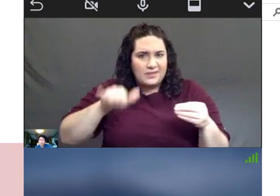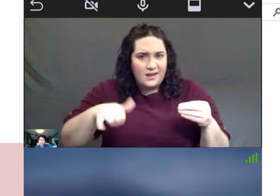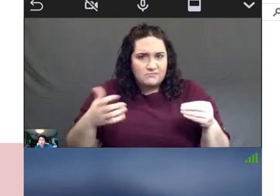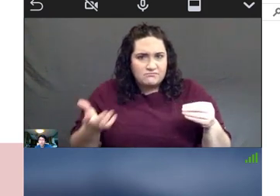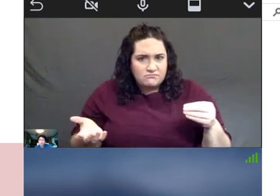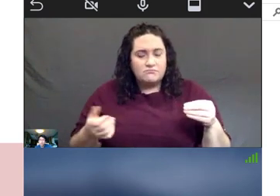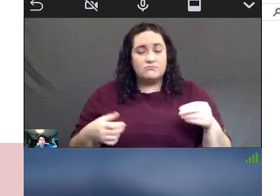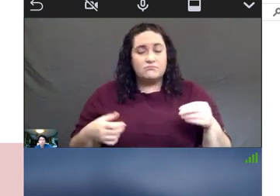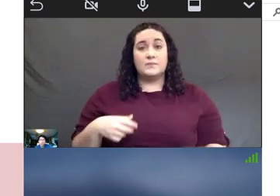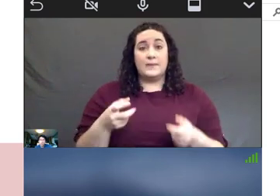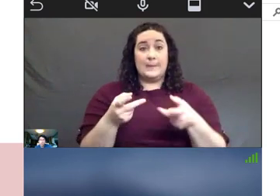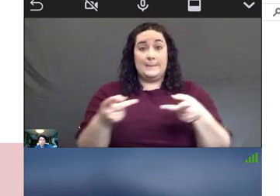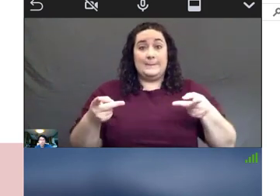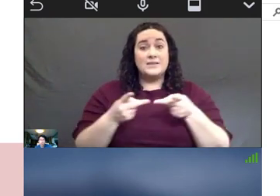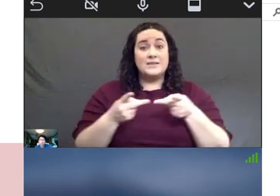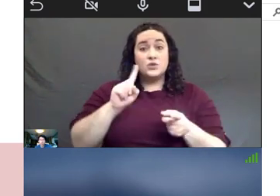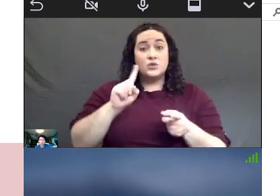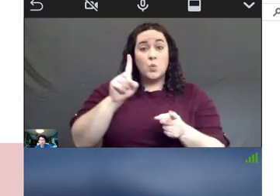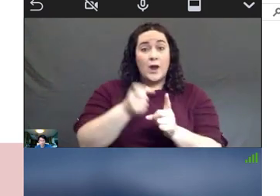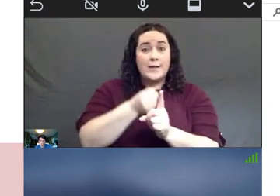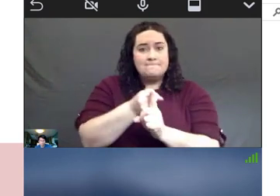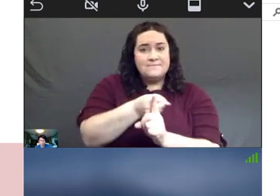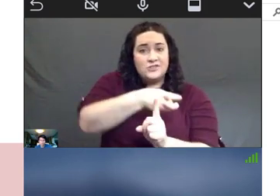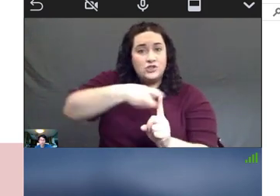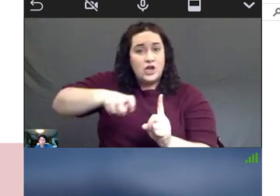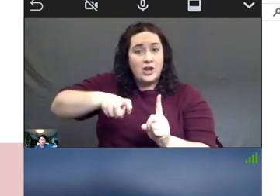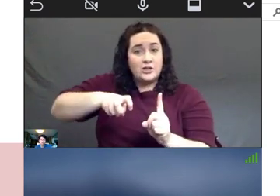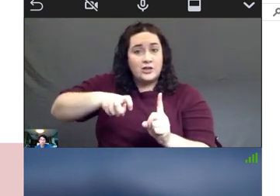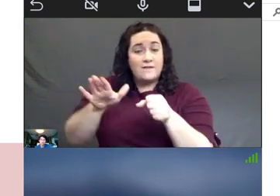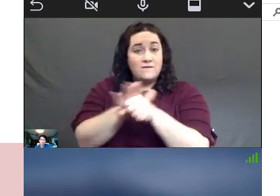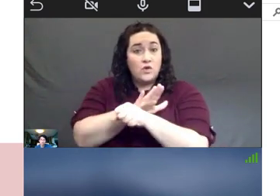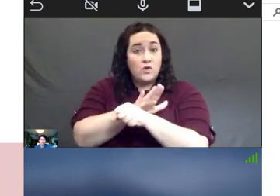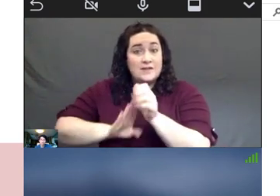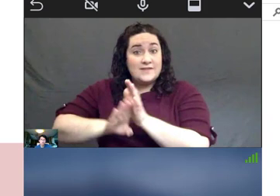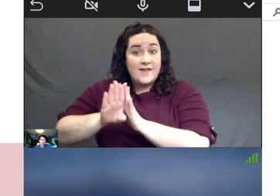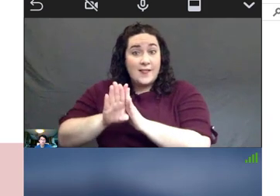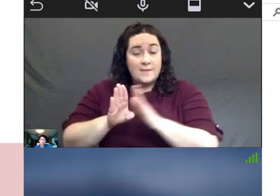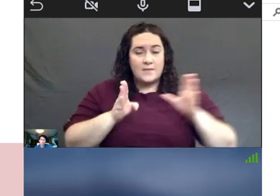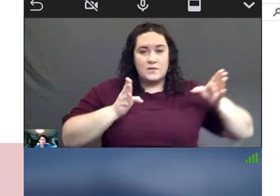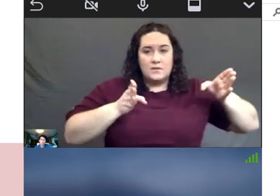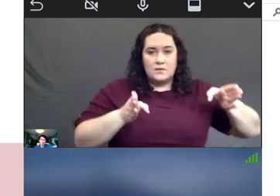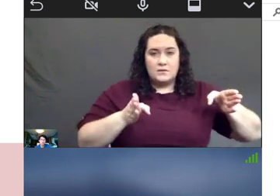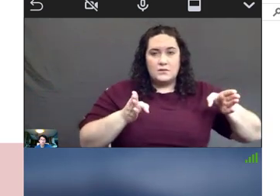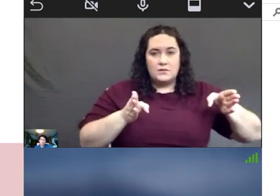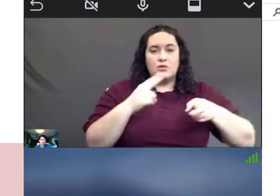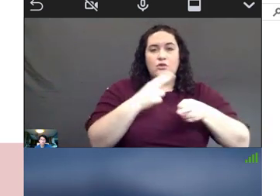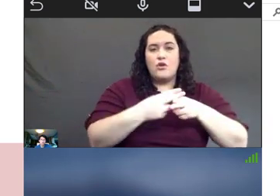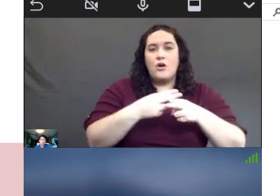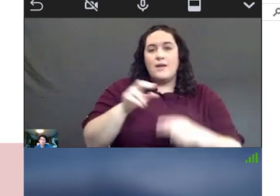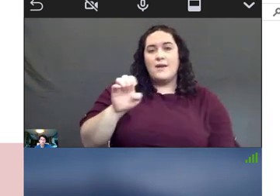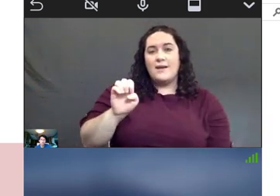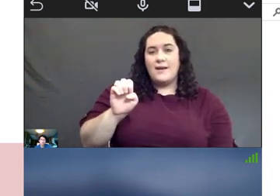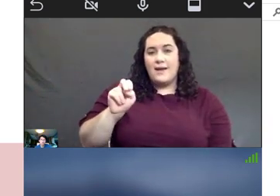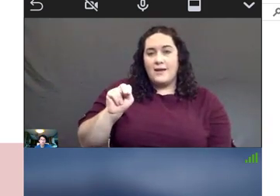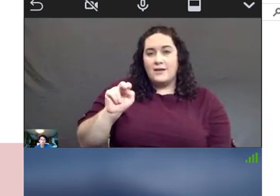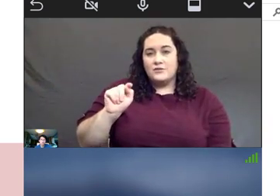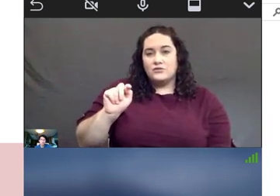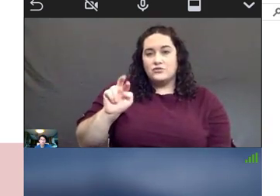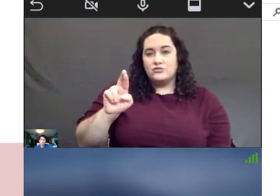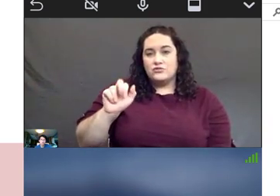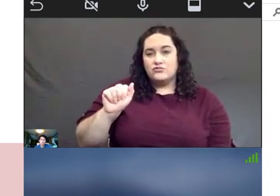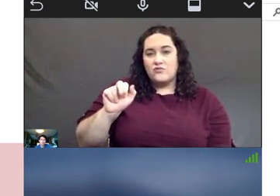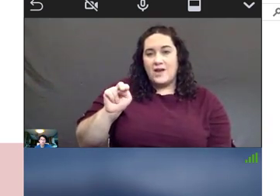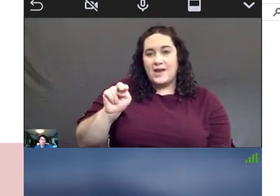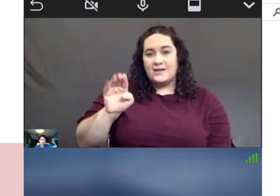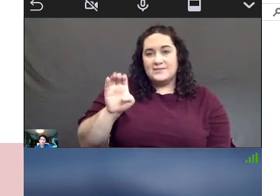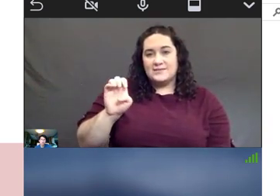fully developed region the entrance length, and we denote it as X. subscript FD for fully developed.